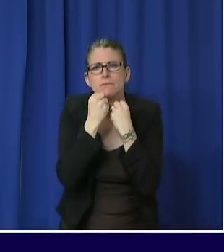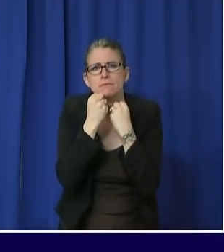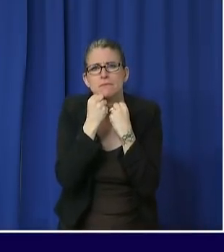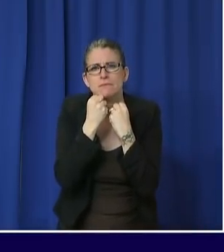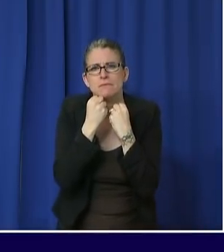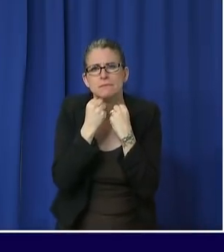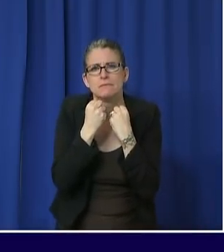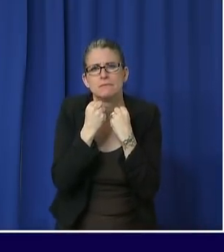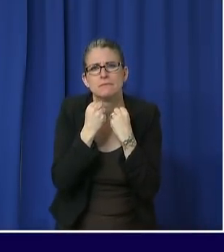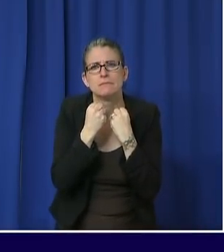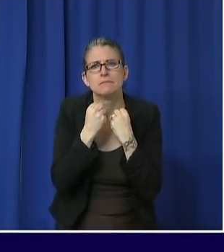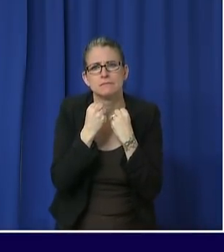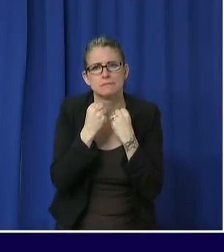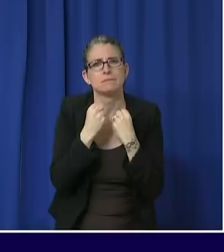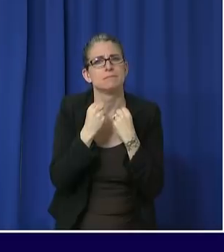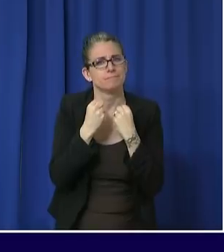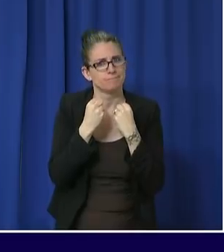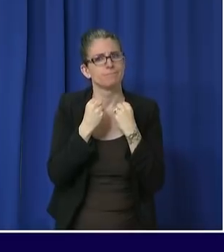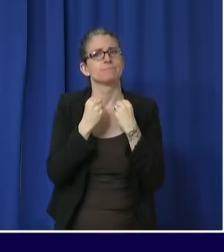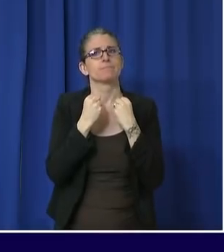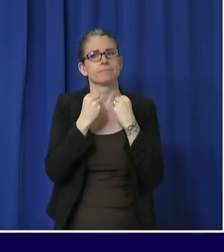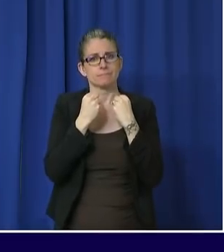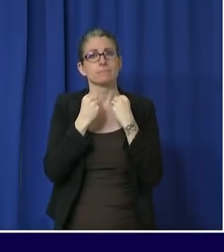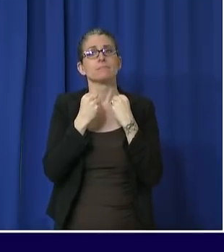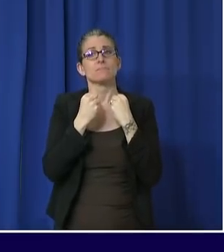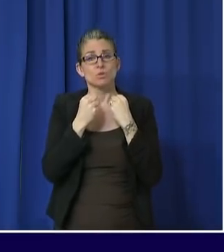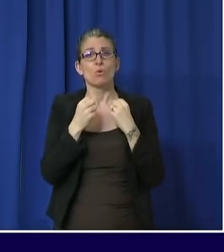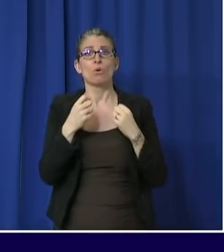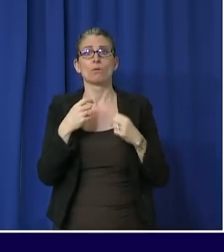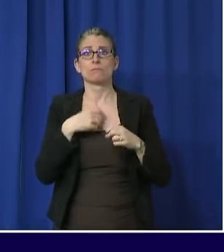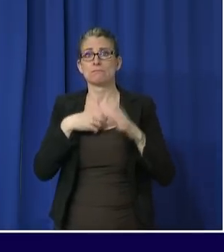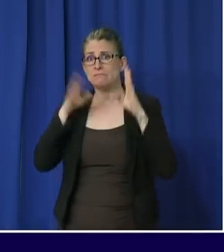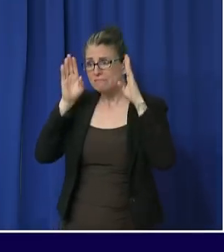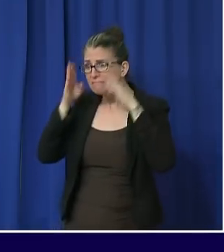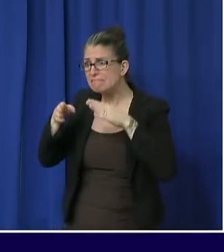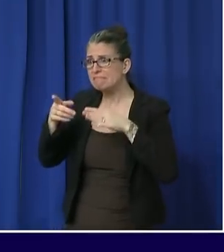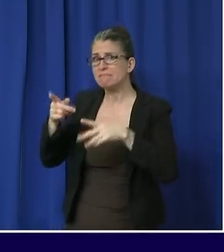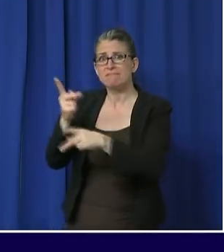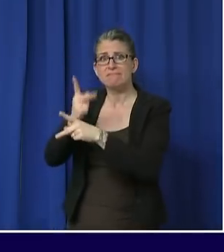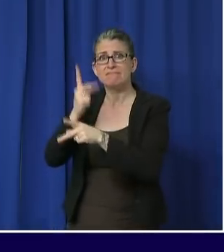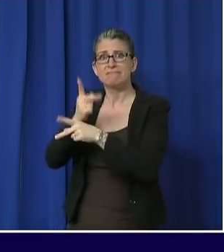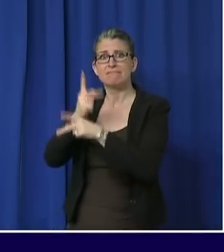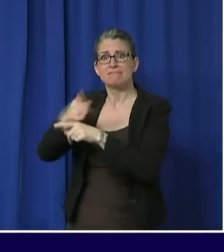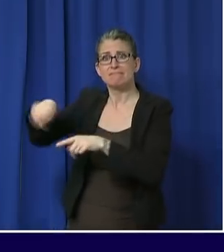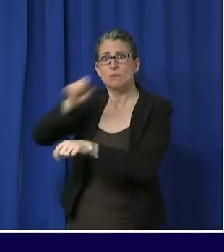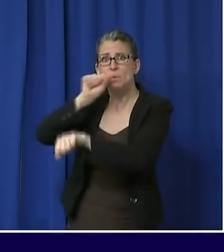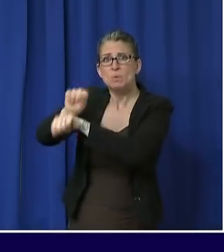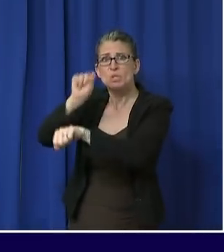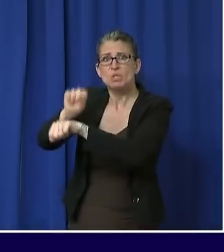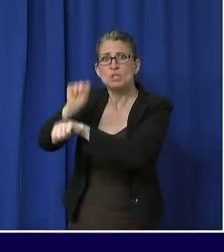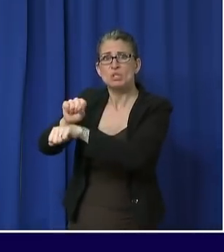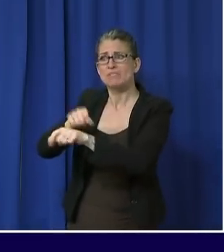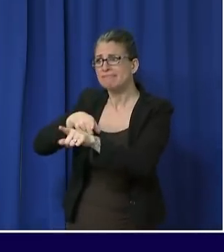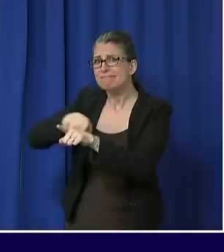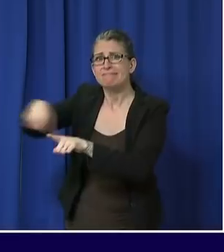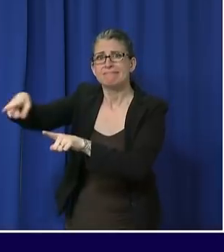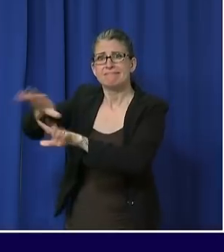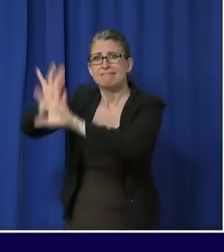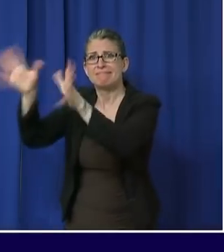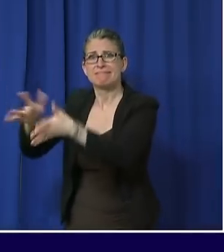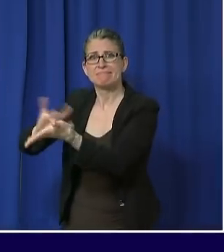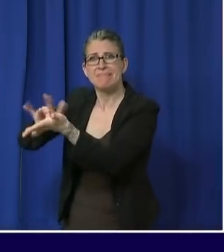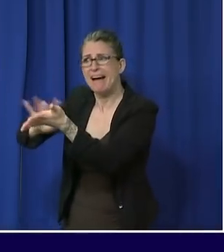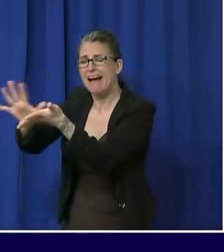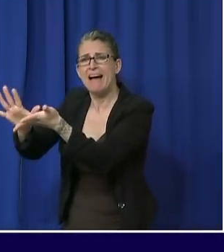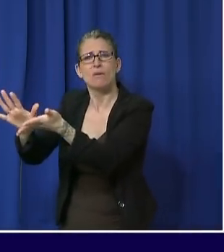we acknowledge not just folks who have been on the healthcare front lines, but folks who have been on the front lines as workers even before there